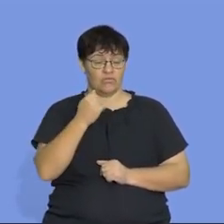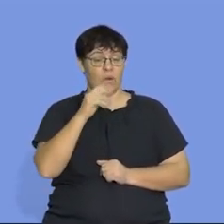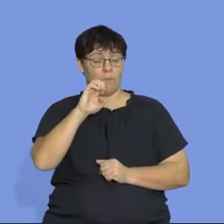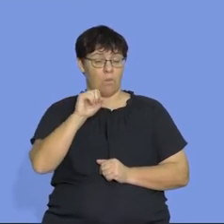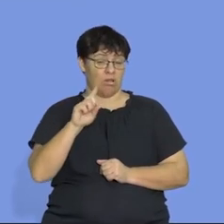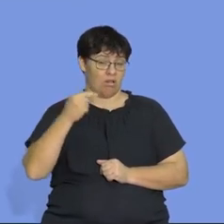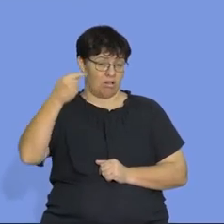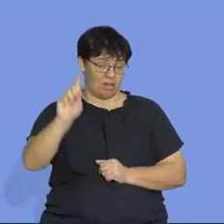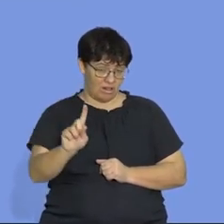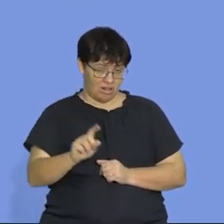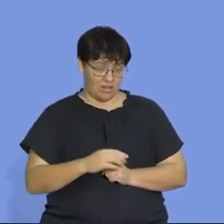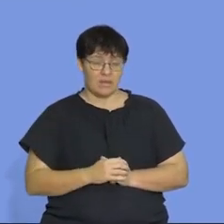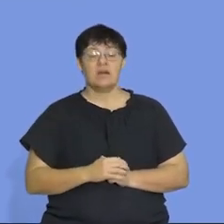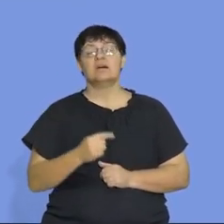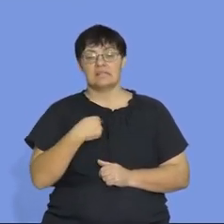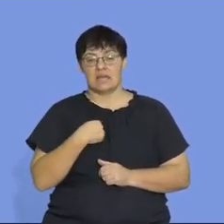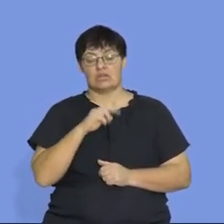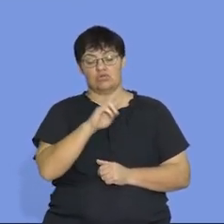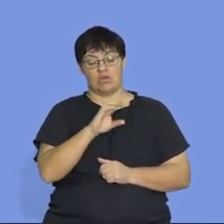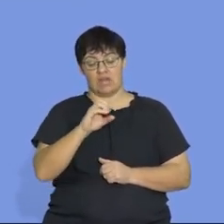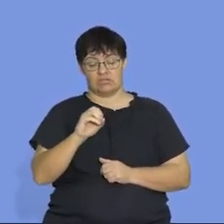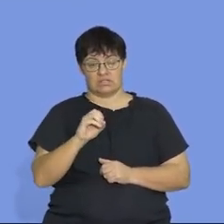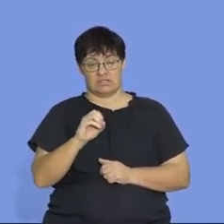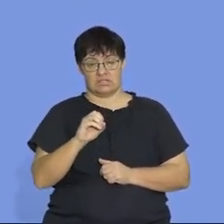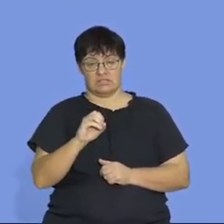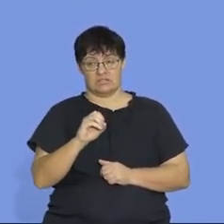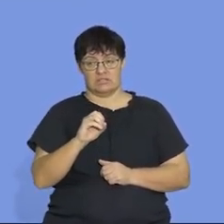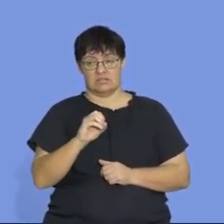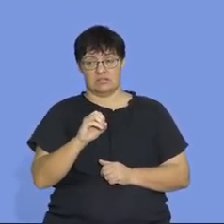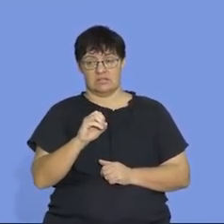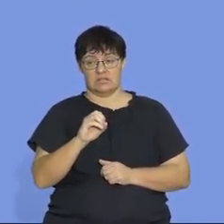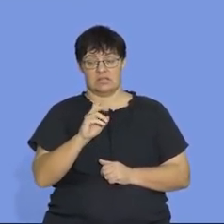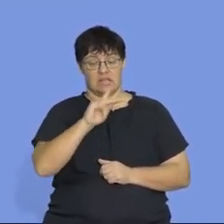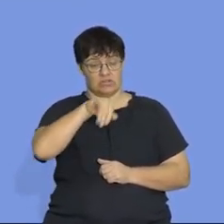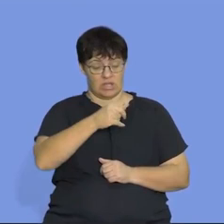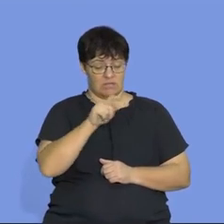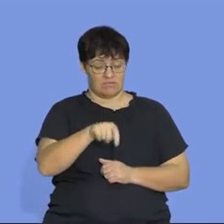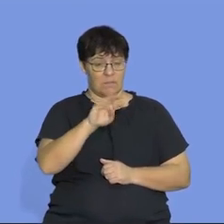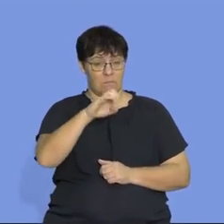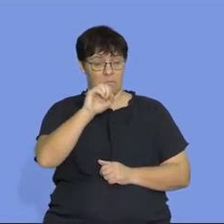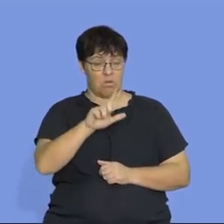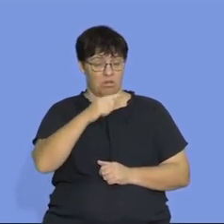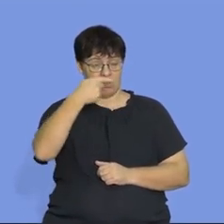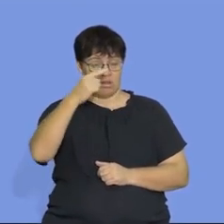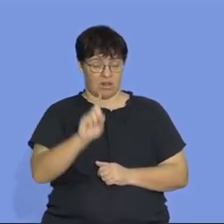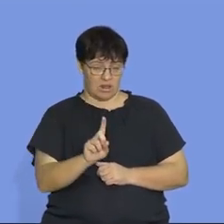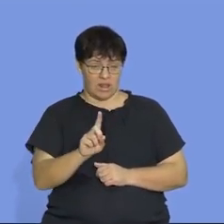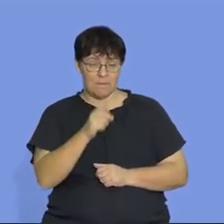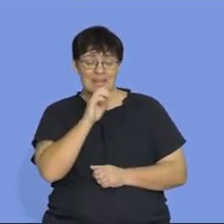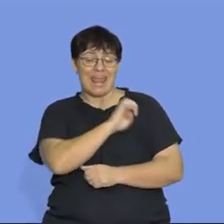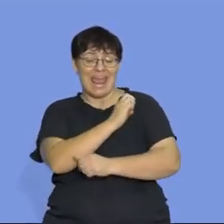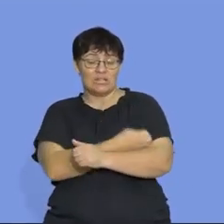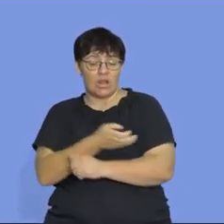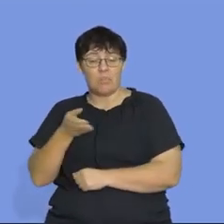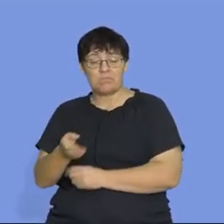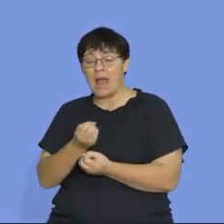200 kilojoules per mole of substance. We are saying that the amount of energy involved is